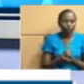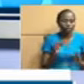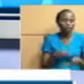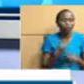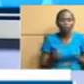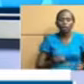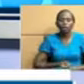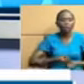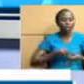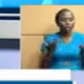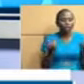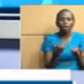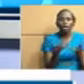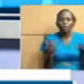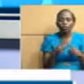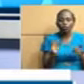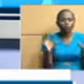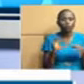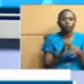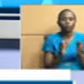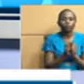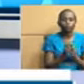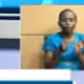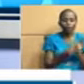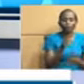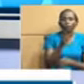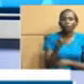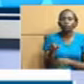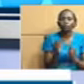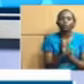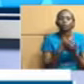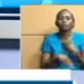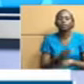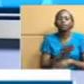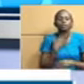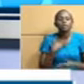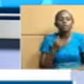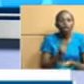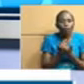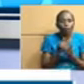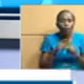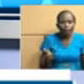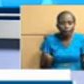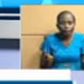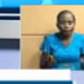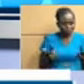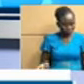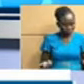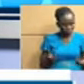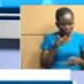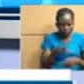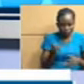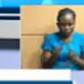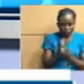simply put forward the fact that, for example, persons with disabilities will need assistance, but among the persons with